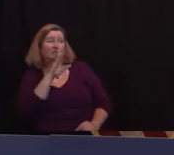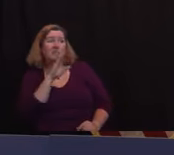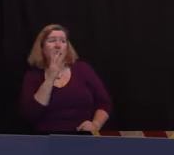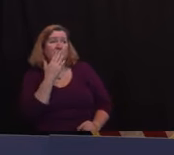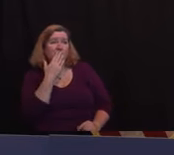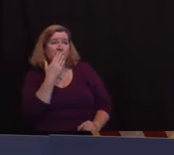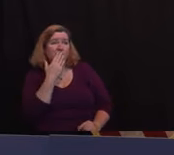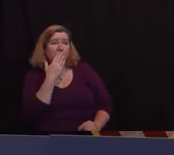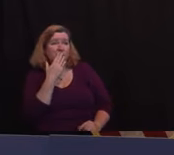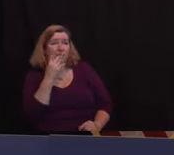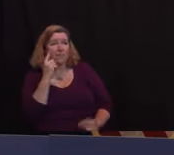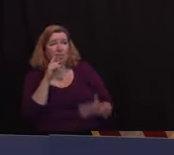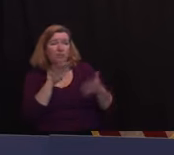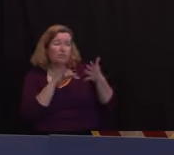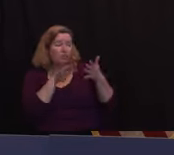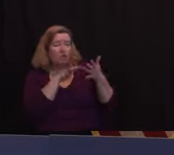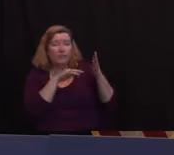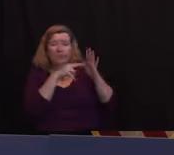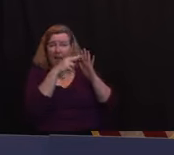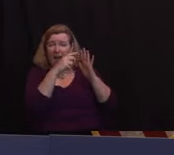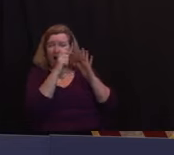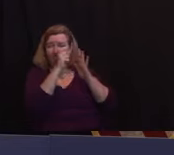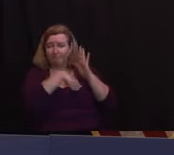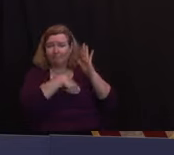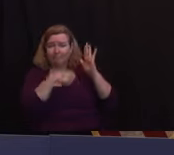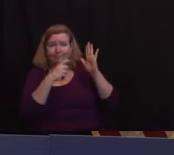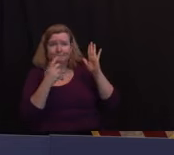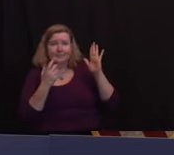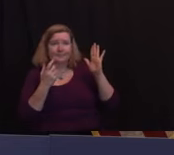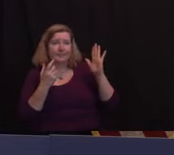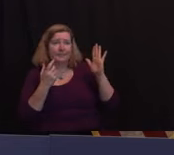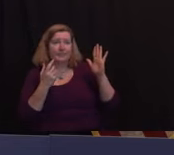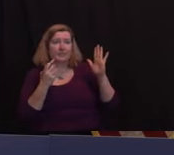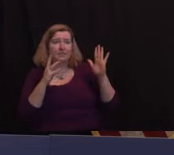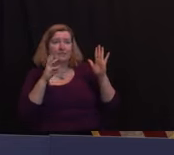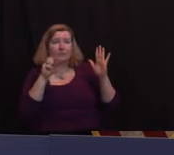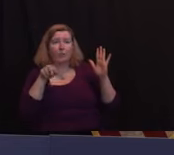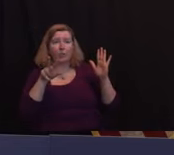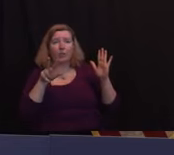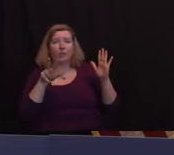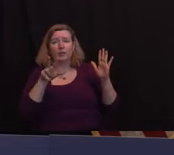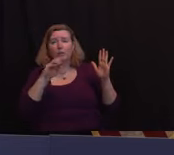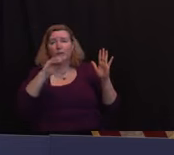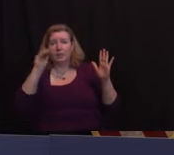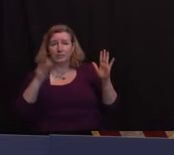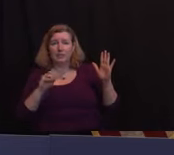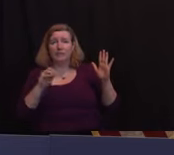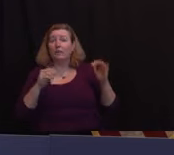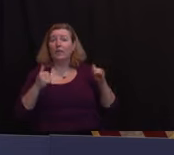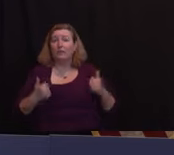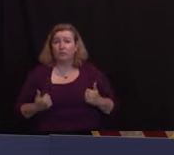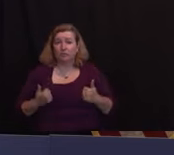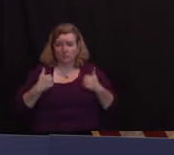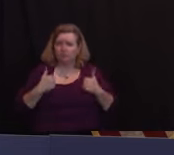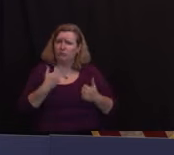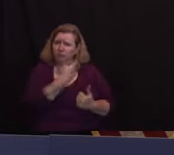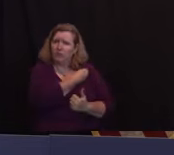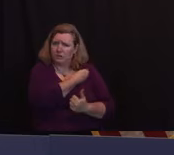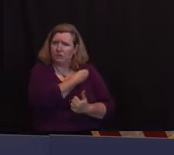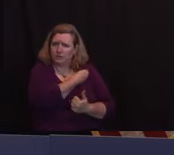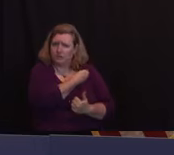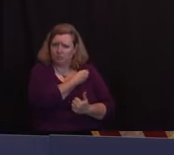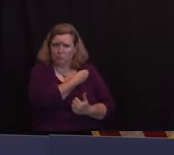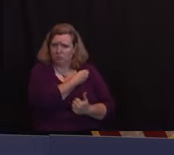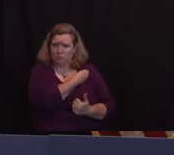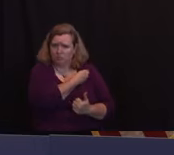recent survey shows that 86.3% of the residents have been vaccinated in long-term care, so that's a really